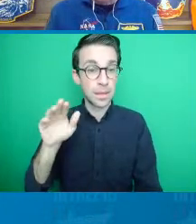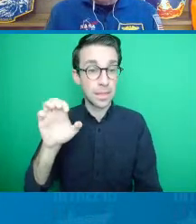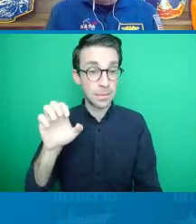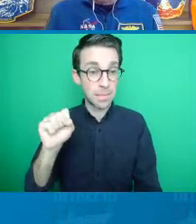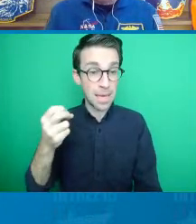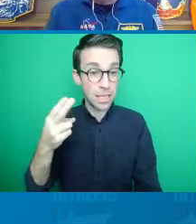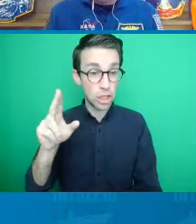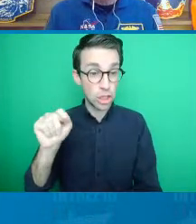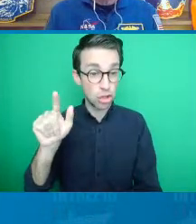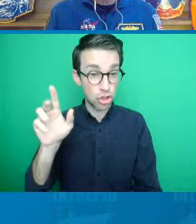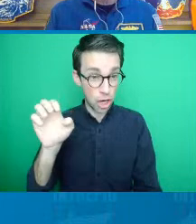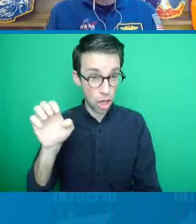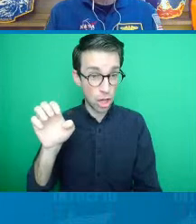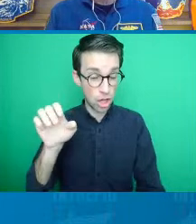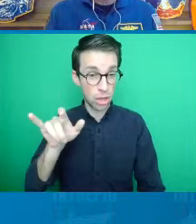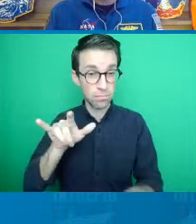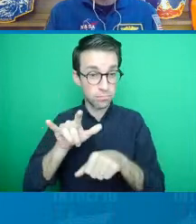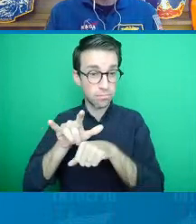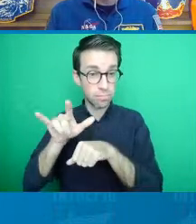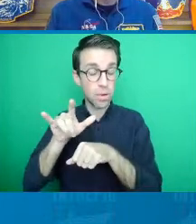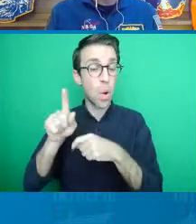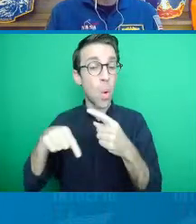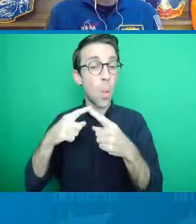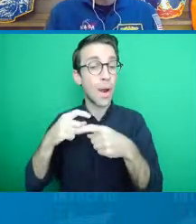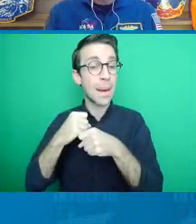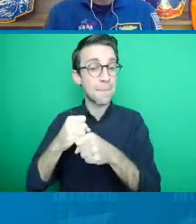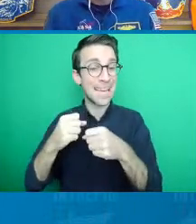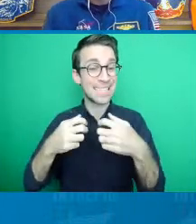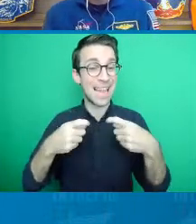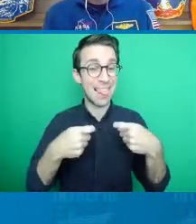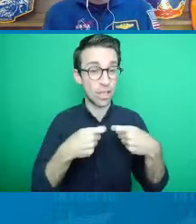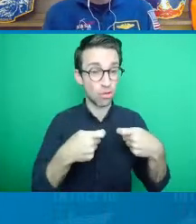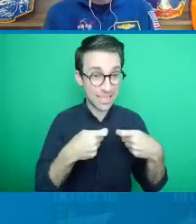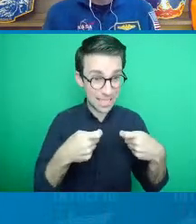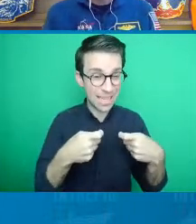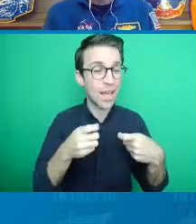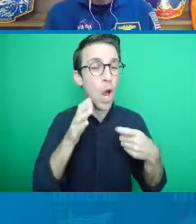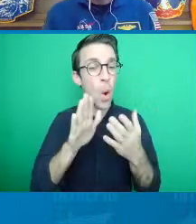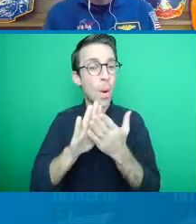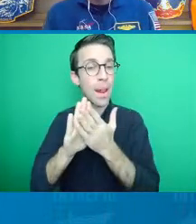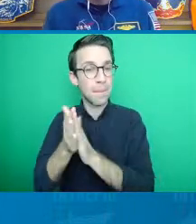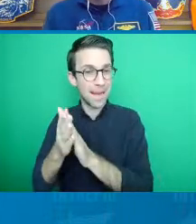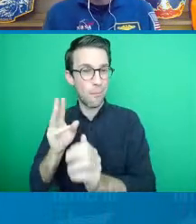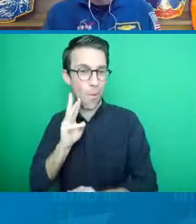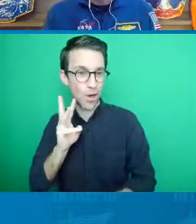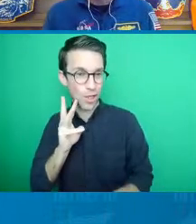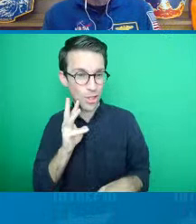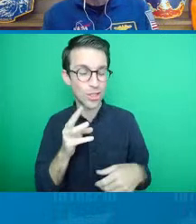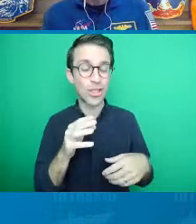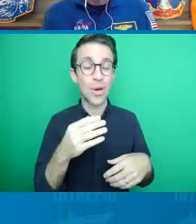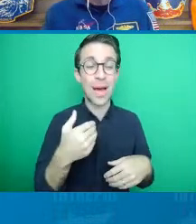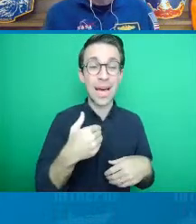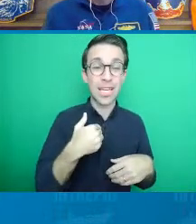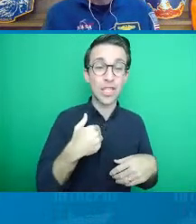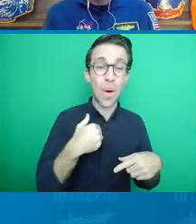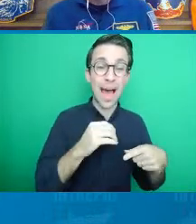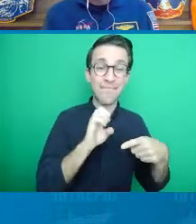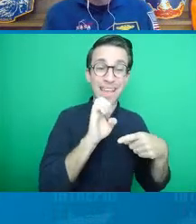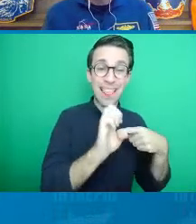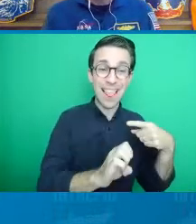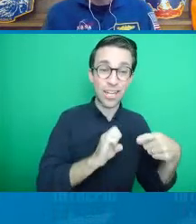is, when it makes electricity, it makes water. It takes electrons from a combination